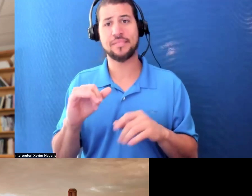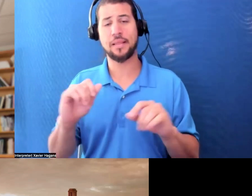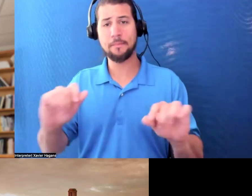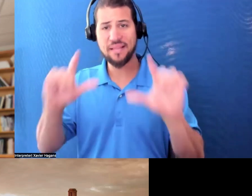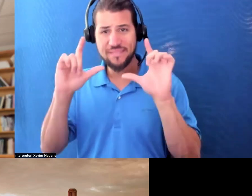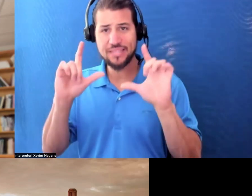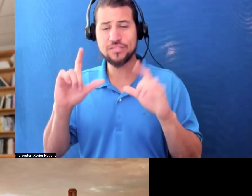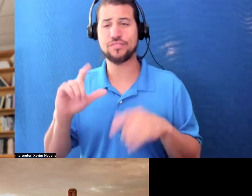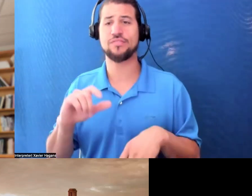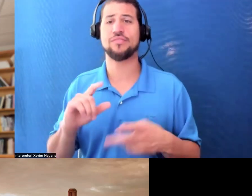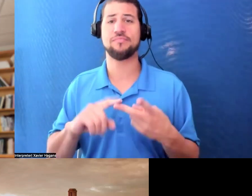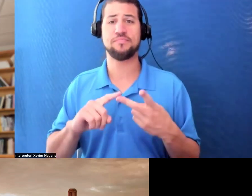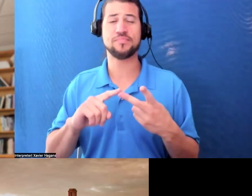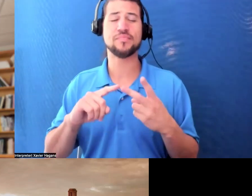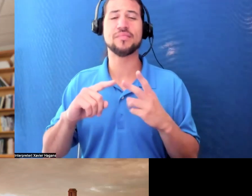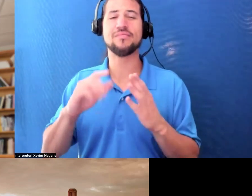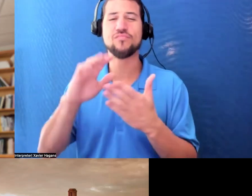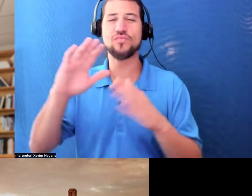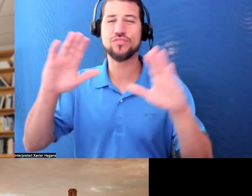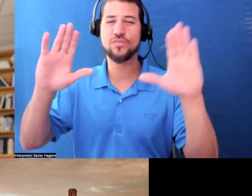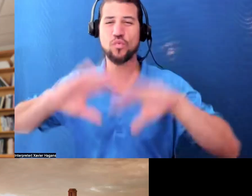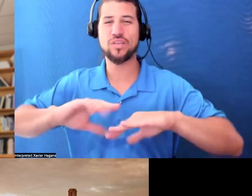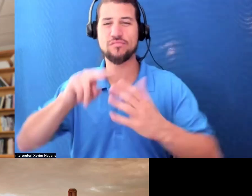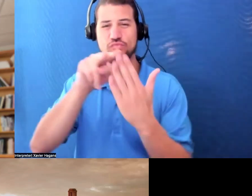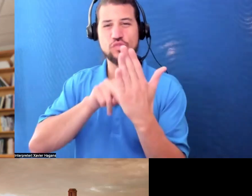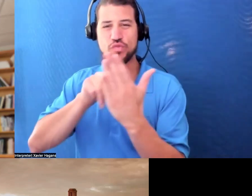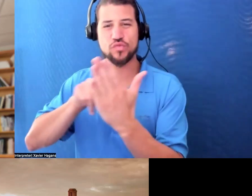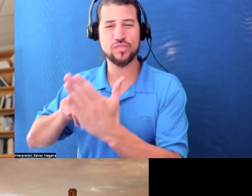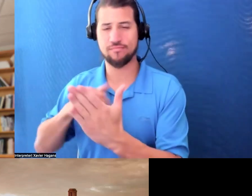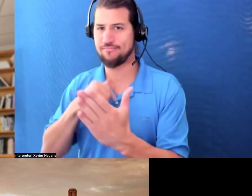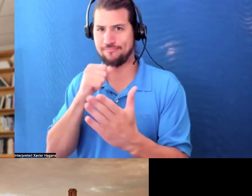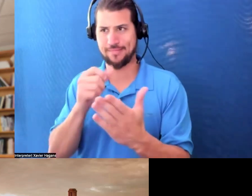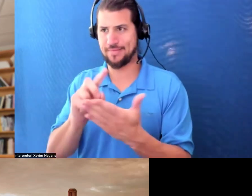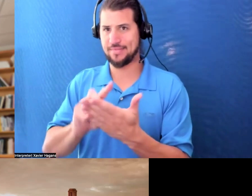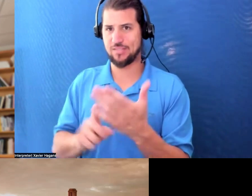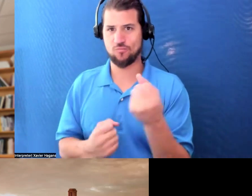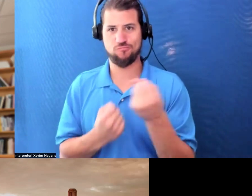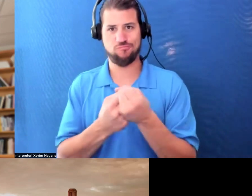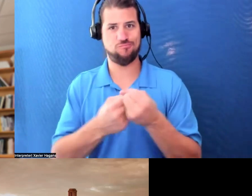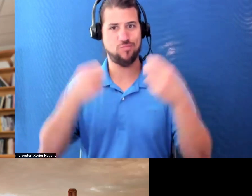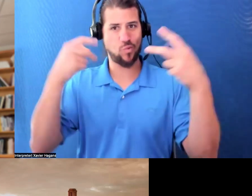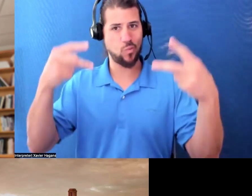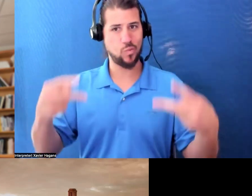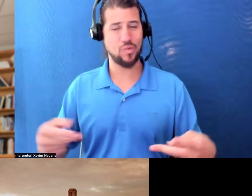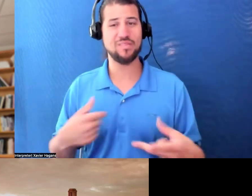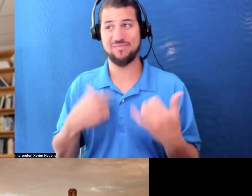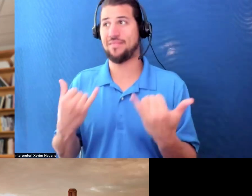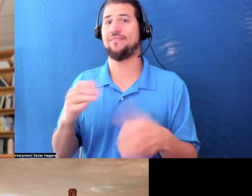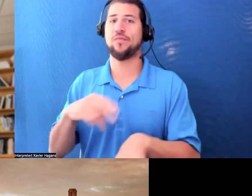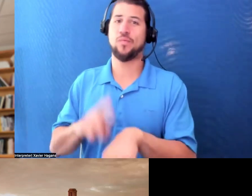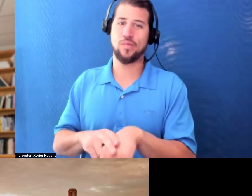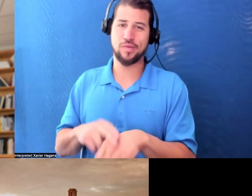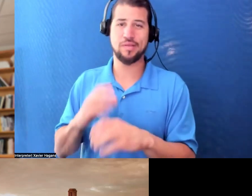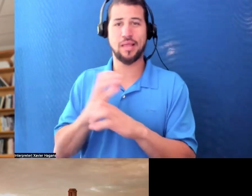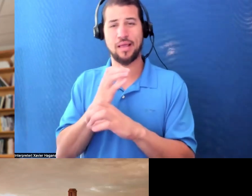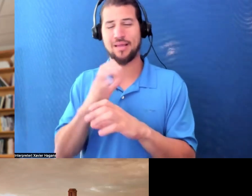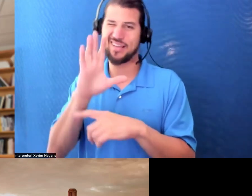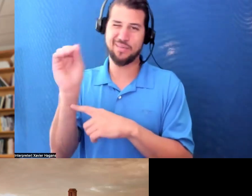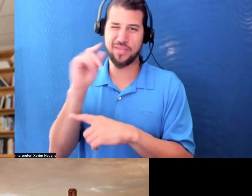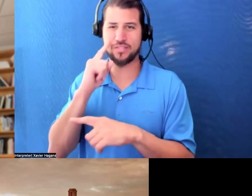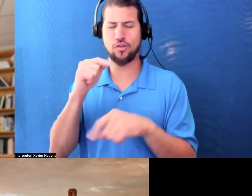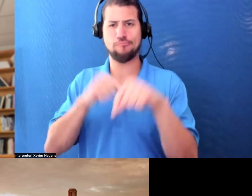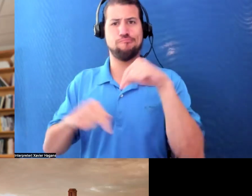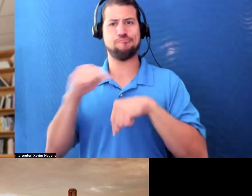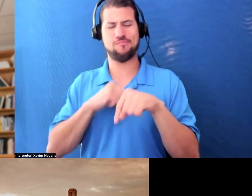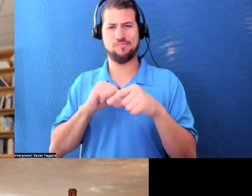magnification or screen readers. They were not designed originally to support that. Of course, now companies are kind of rolling back to address that